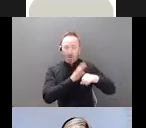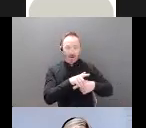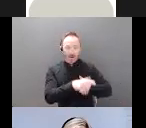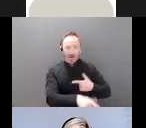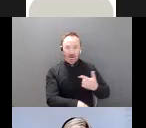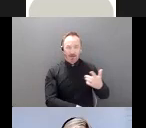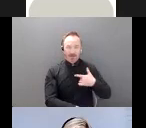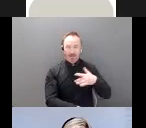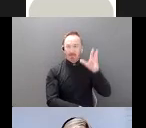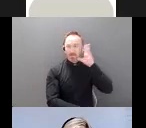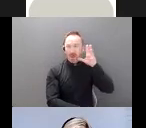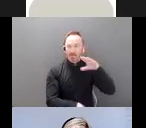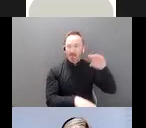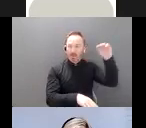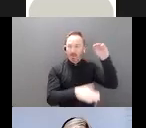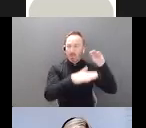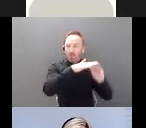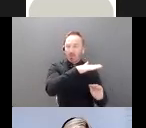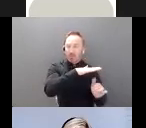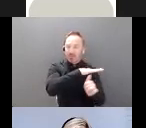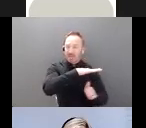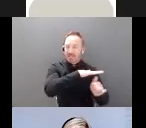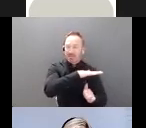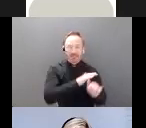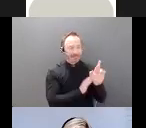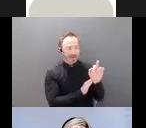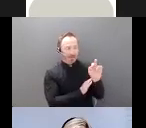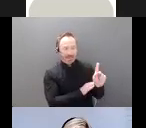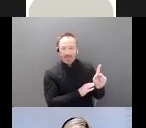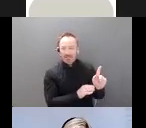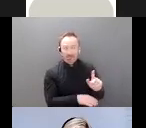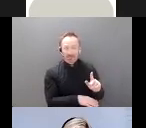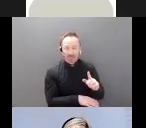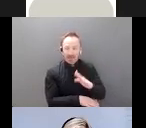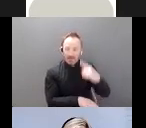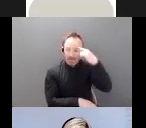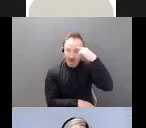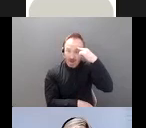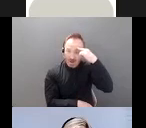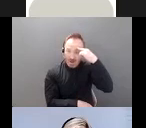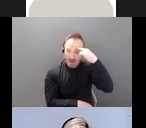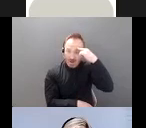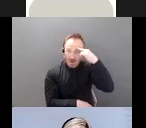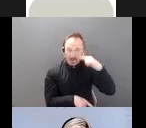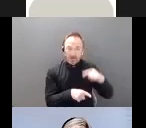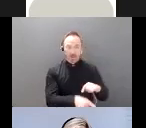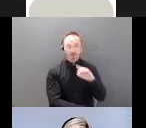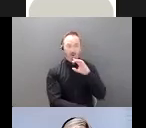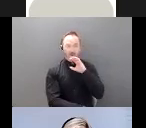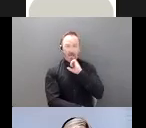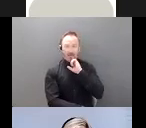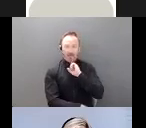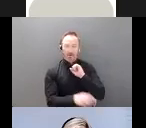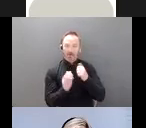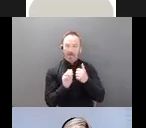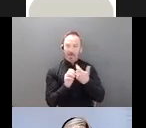basement. And so the elder mediation as prevention is something that we focus on in